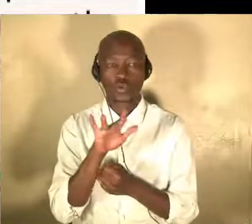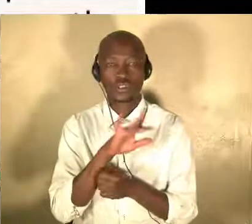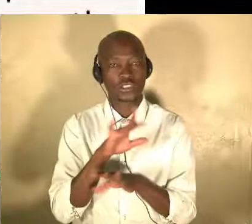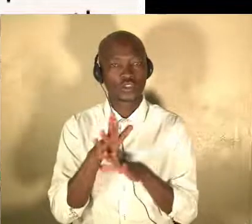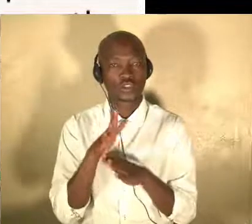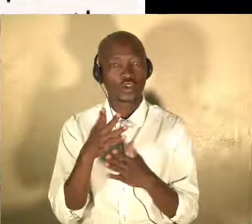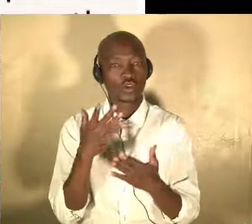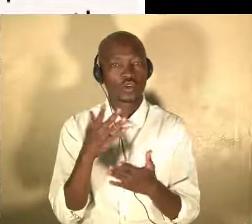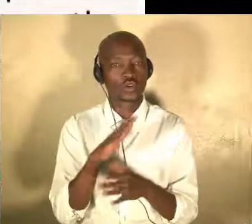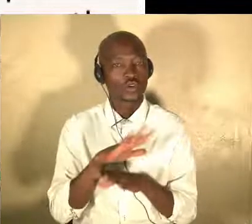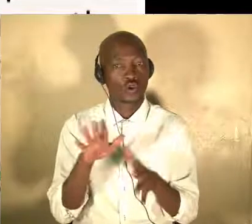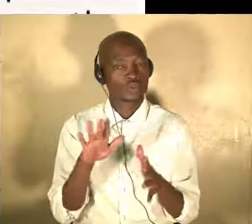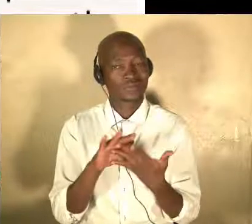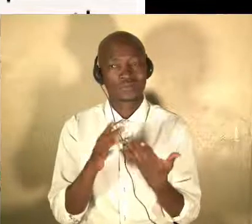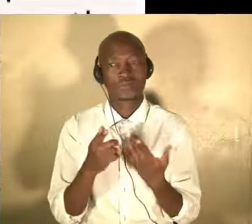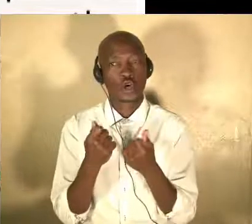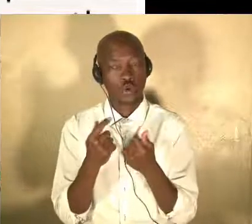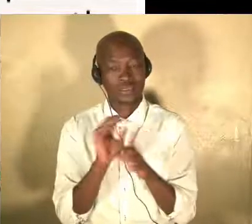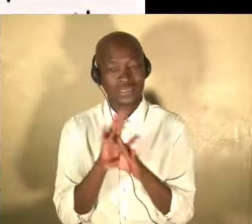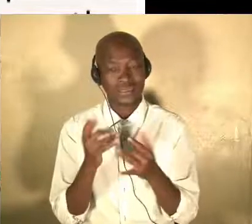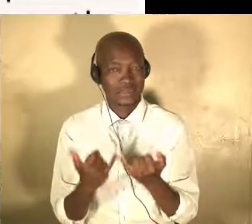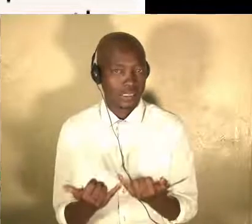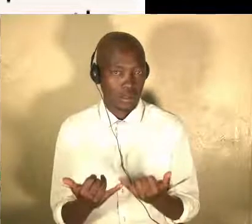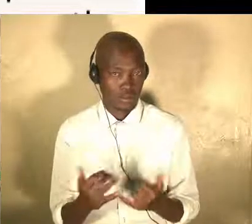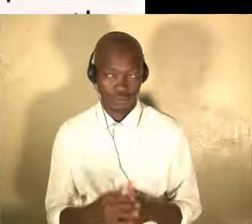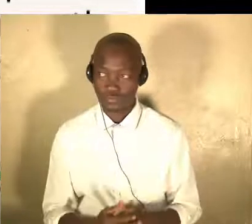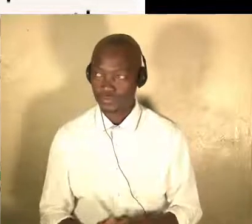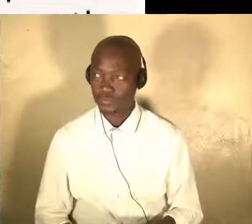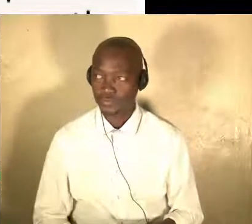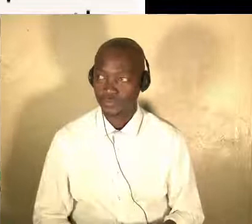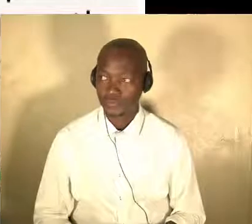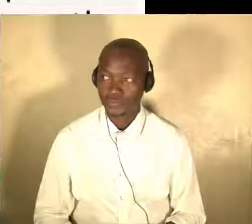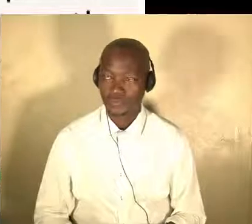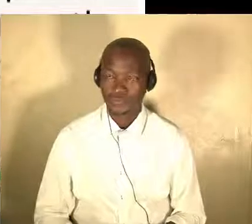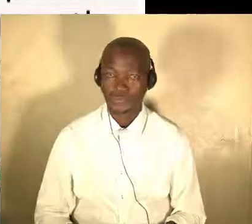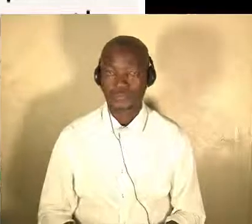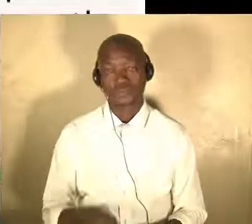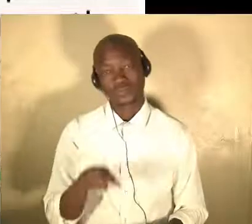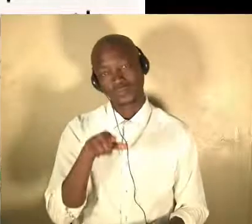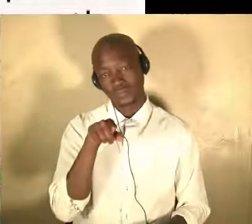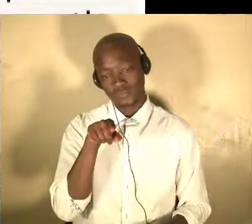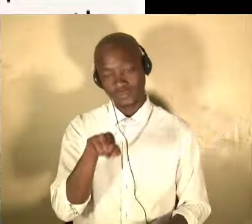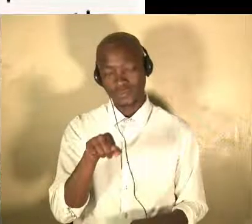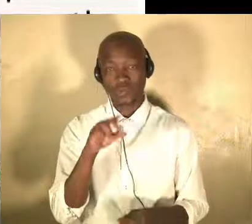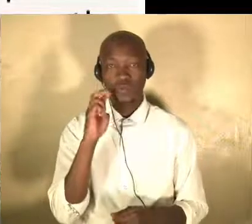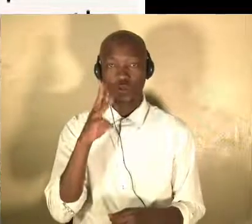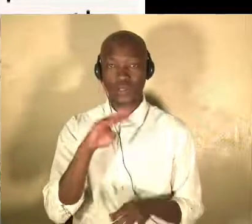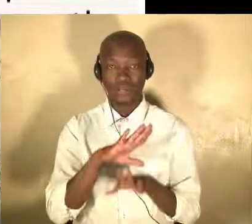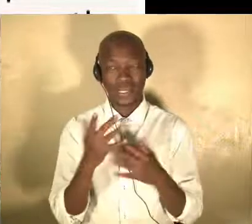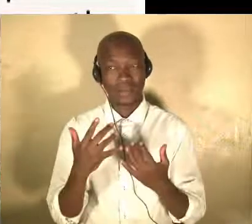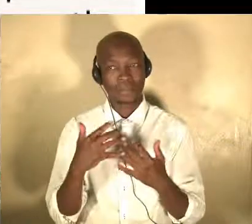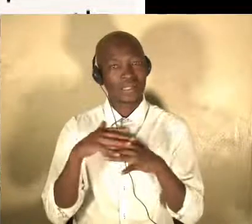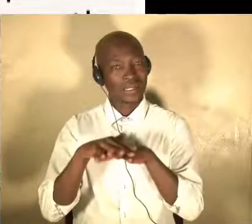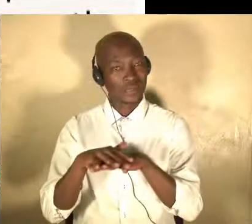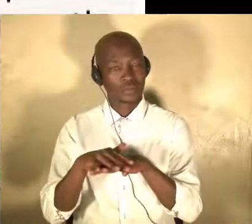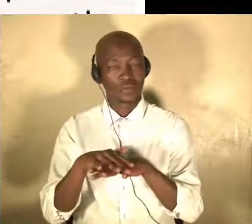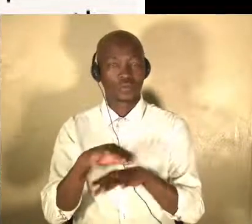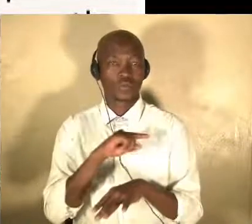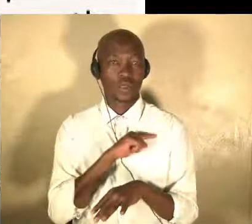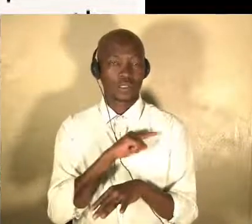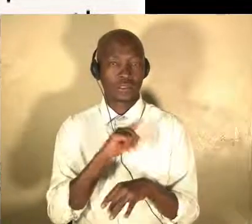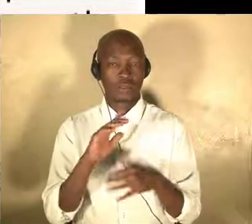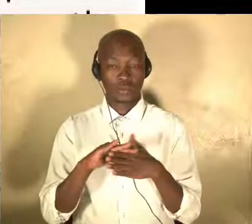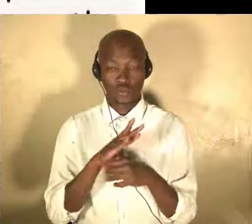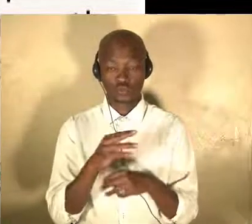not costly as it is currently. And this would be applicable in a sense that whenever